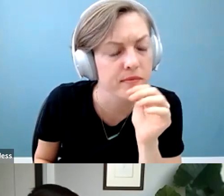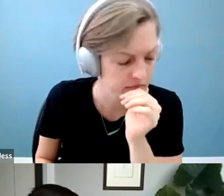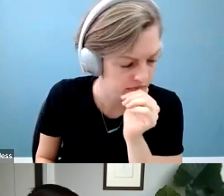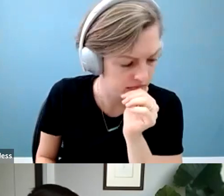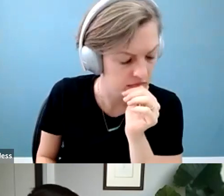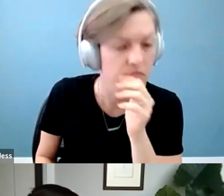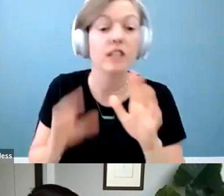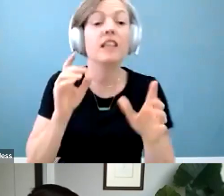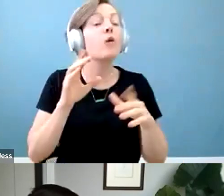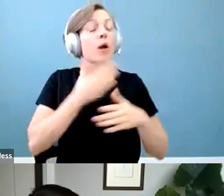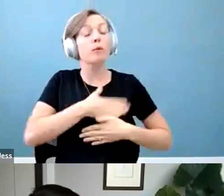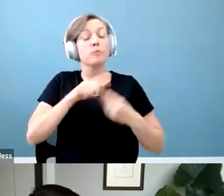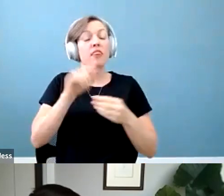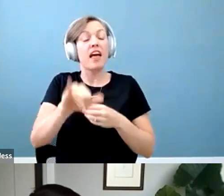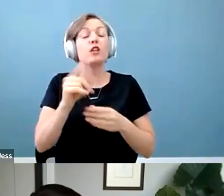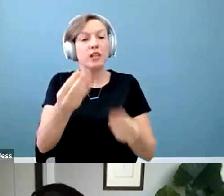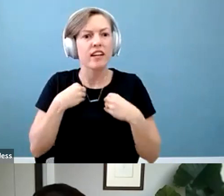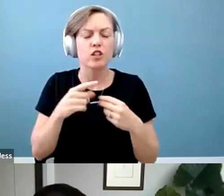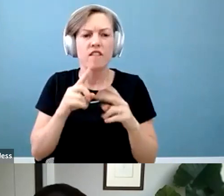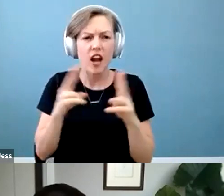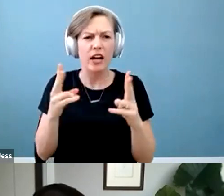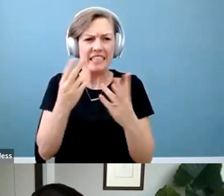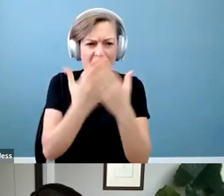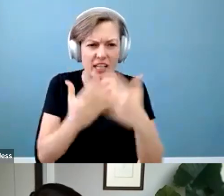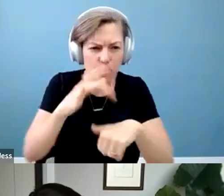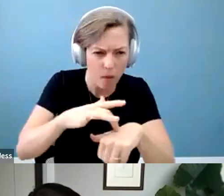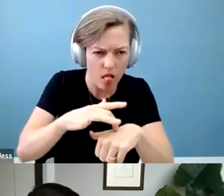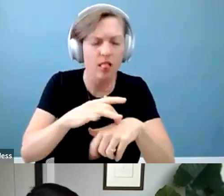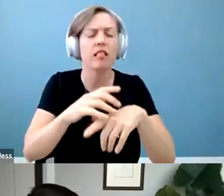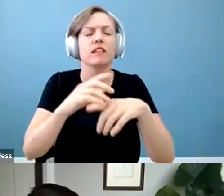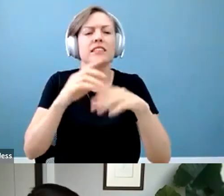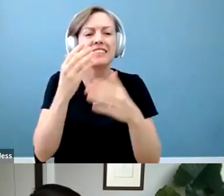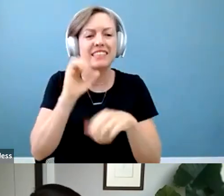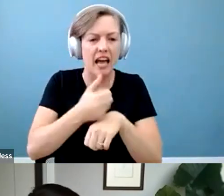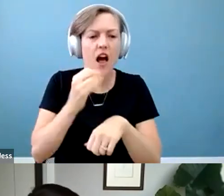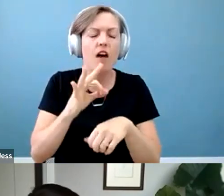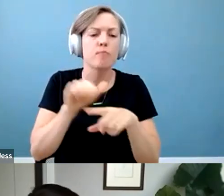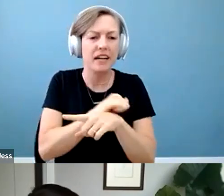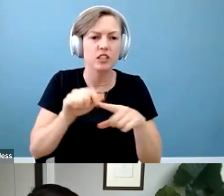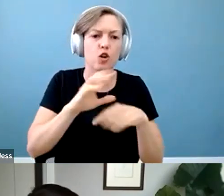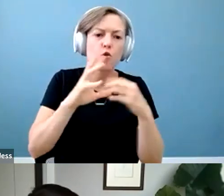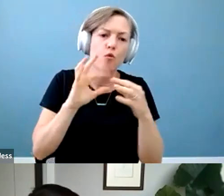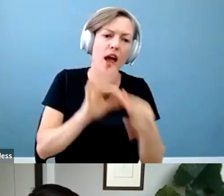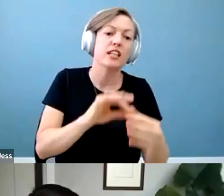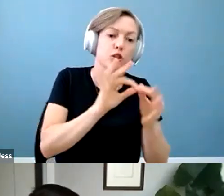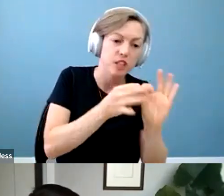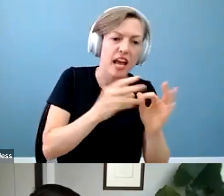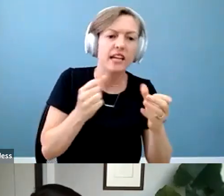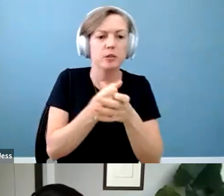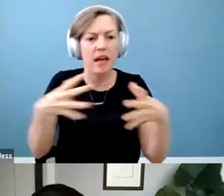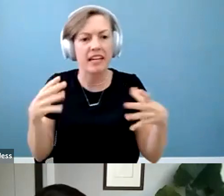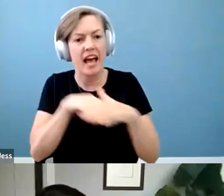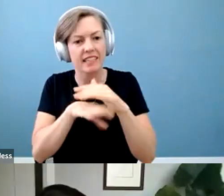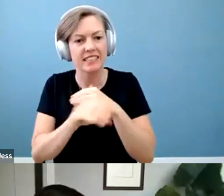you're giving us a way that a very tangible set of practices around interpretation and expanding access and